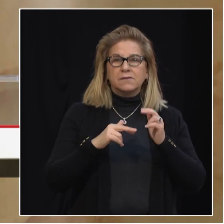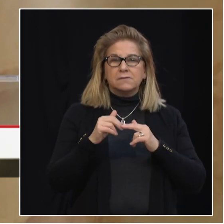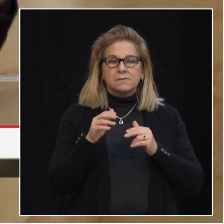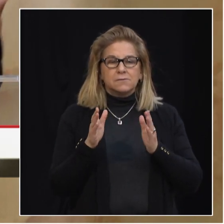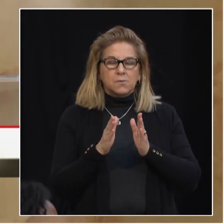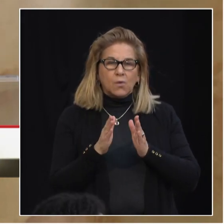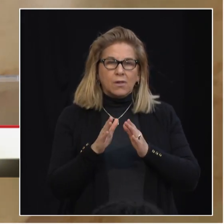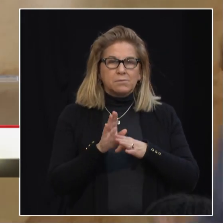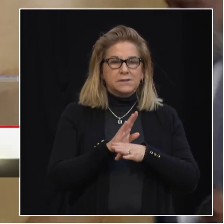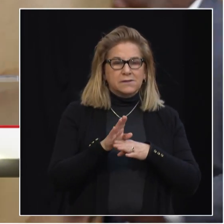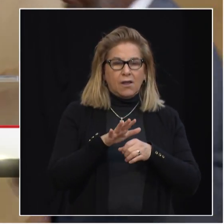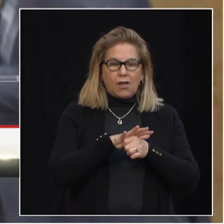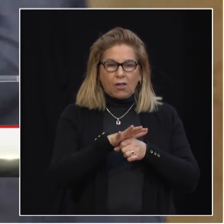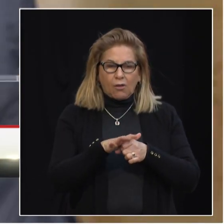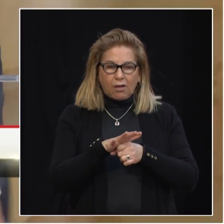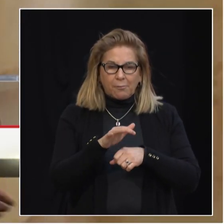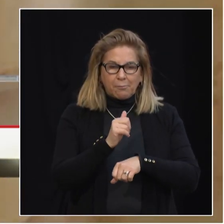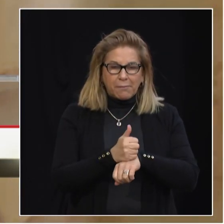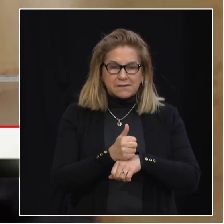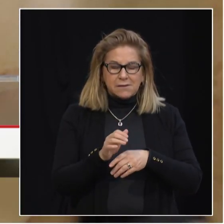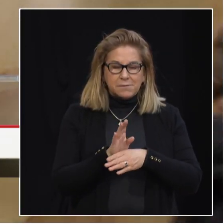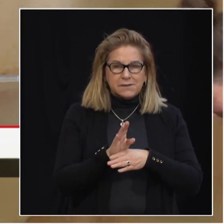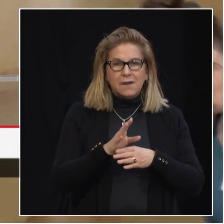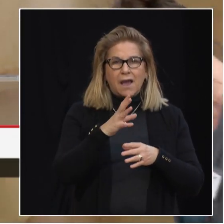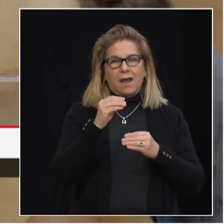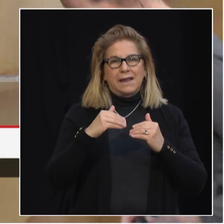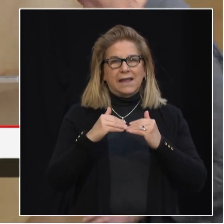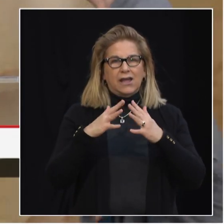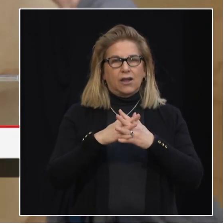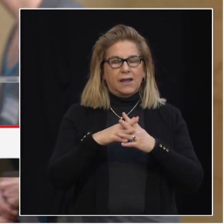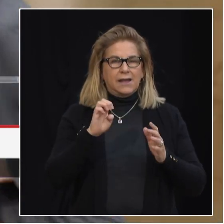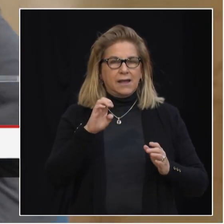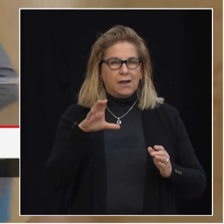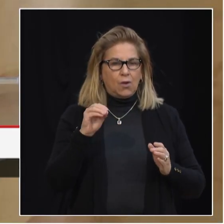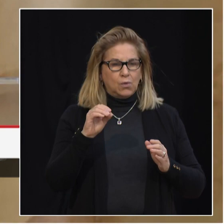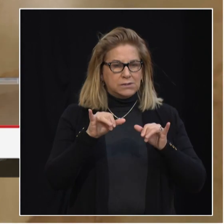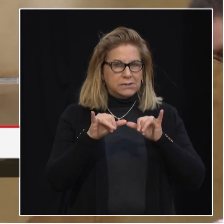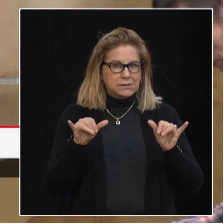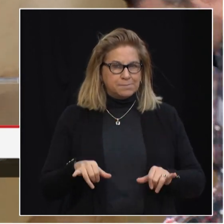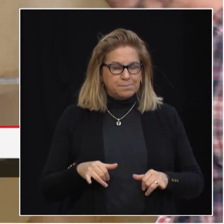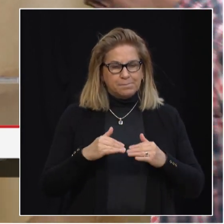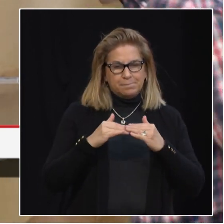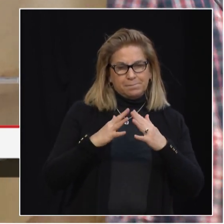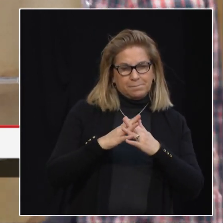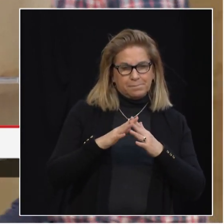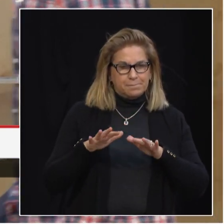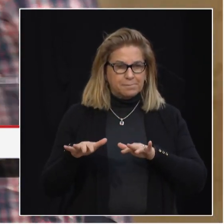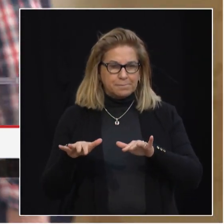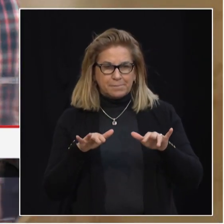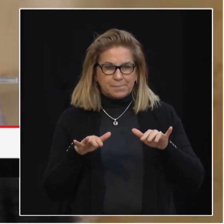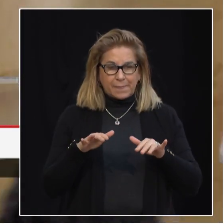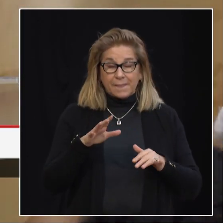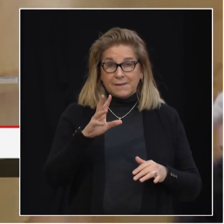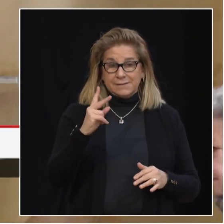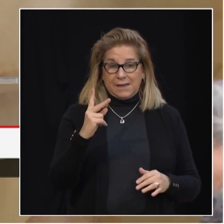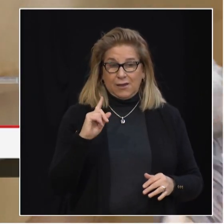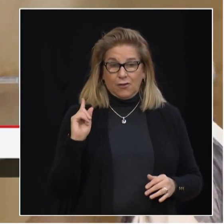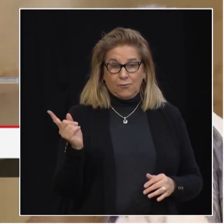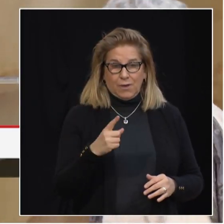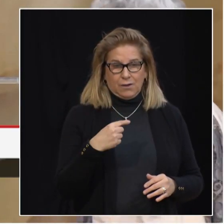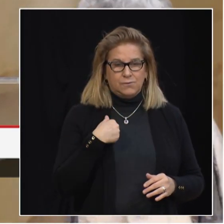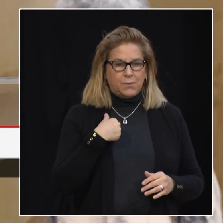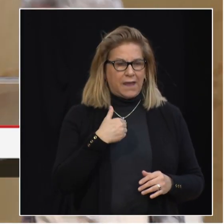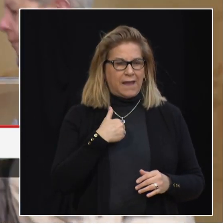up to the stage. Yep. And so our second round, we've closed 13 different